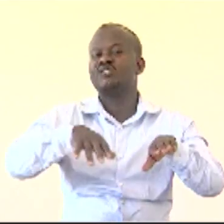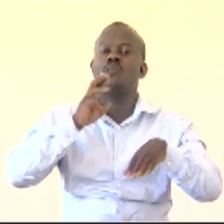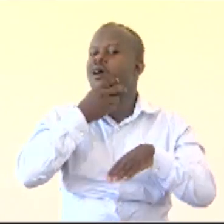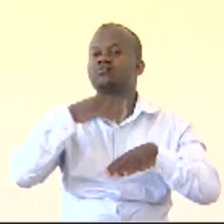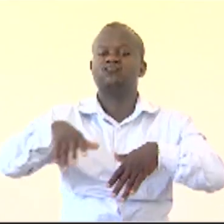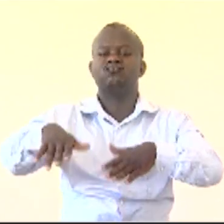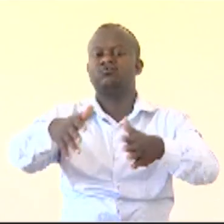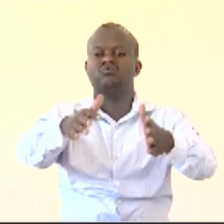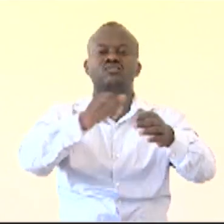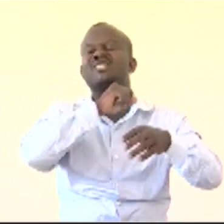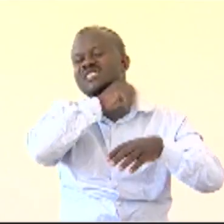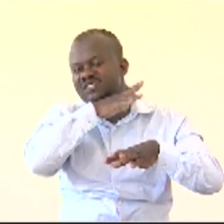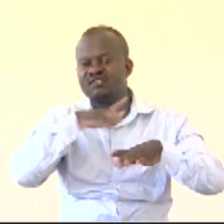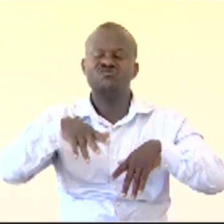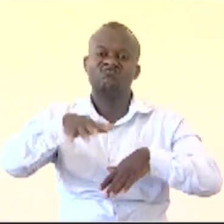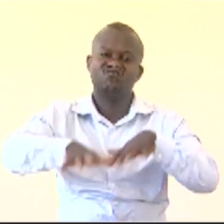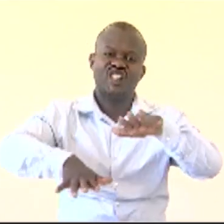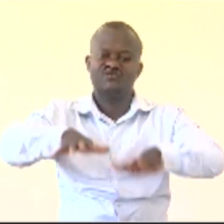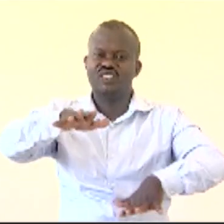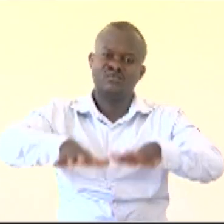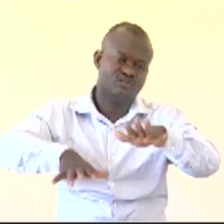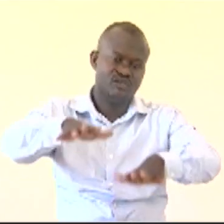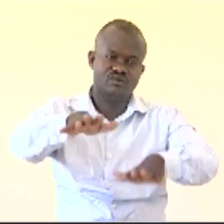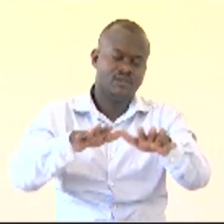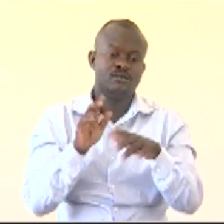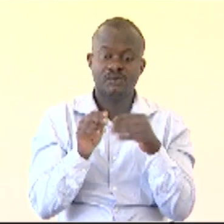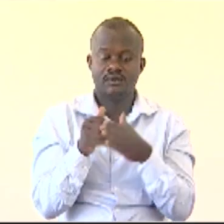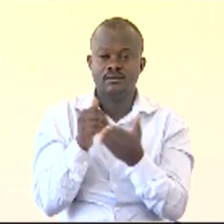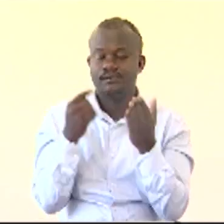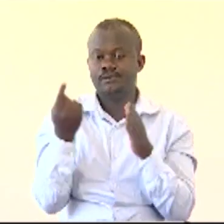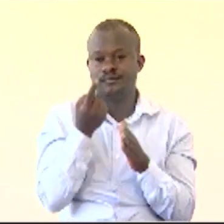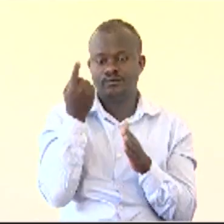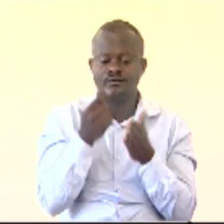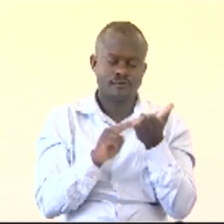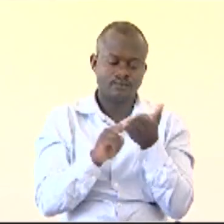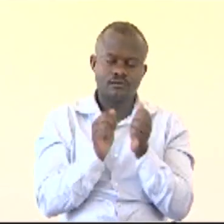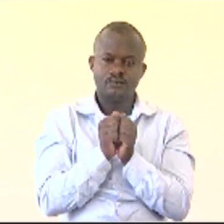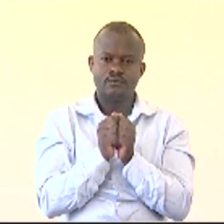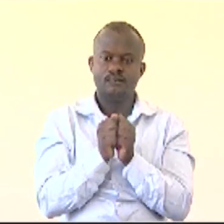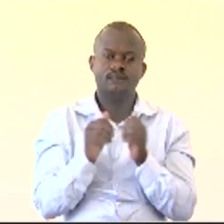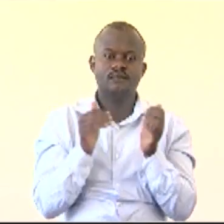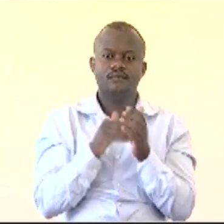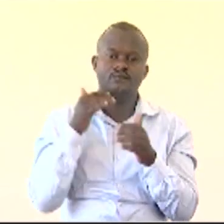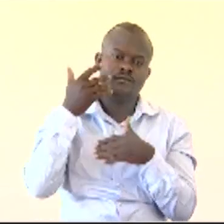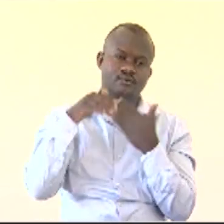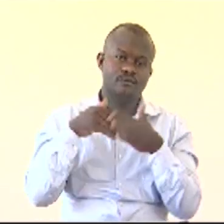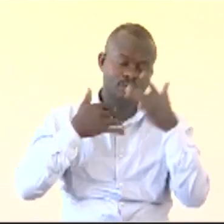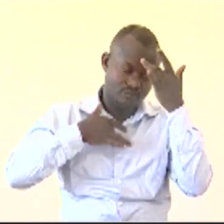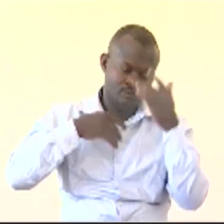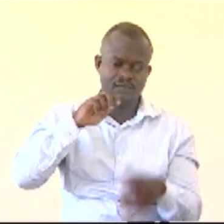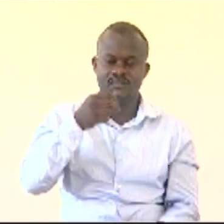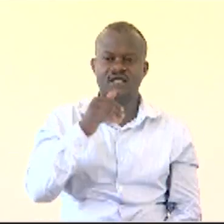water contaminated with sewage, people, they use it for home use. And eventually they suffer from typhoid.